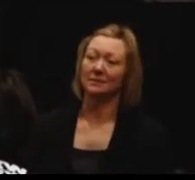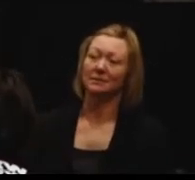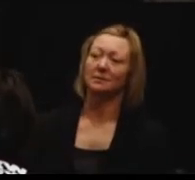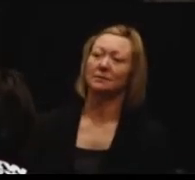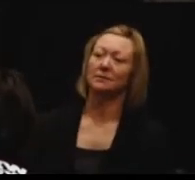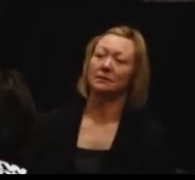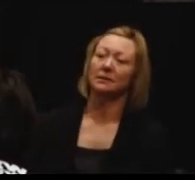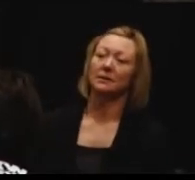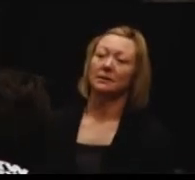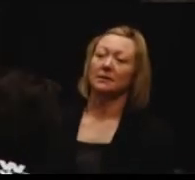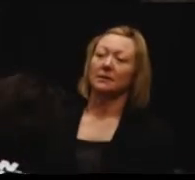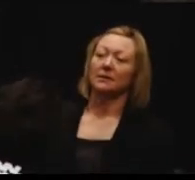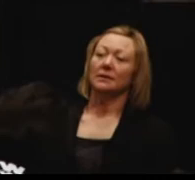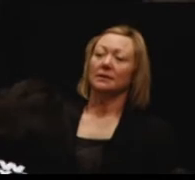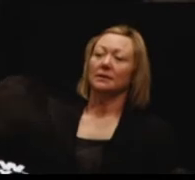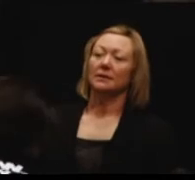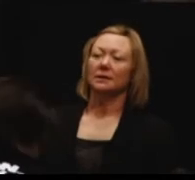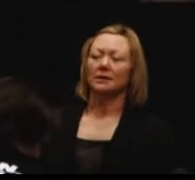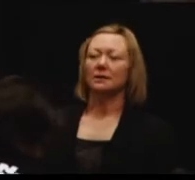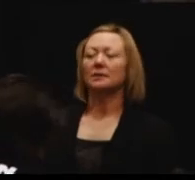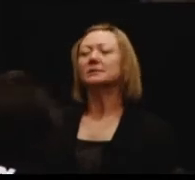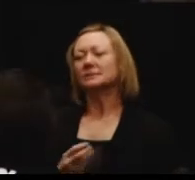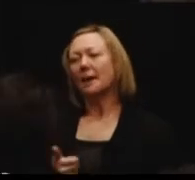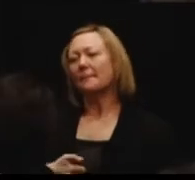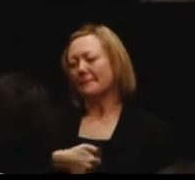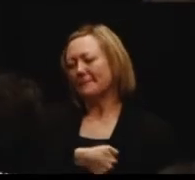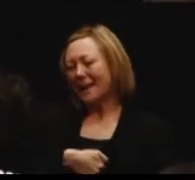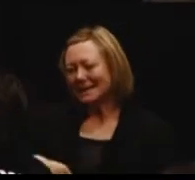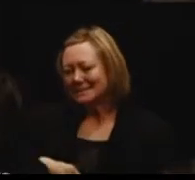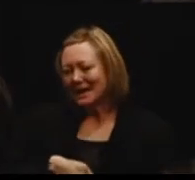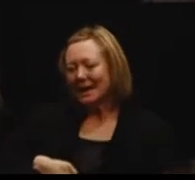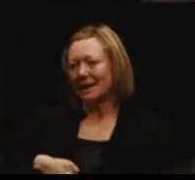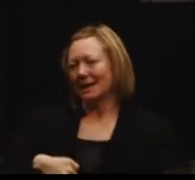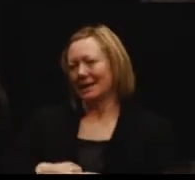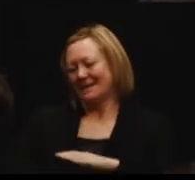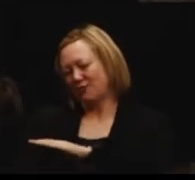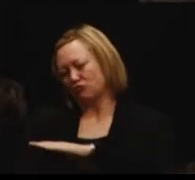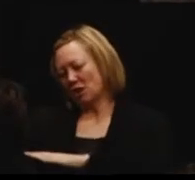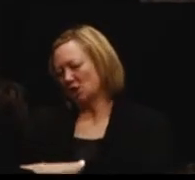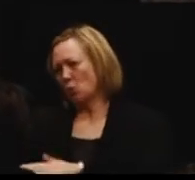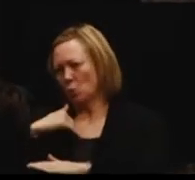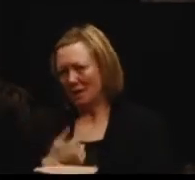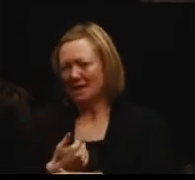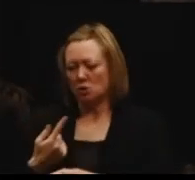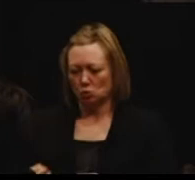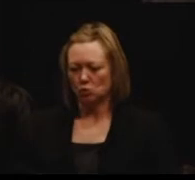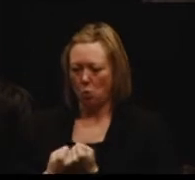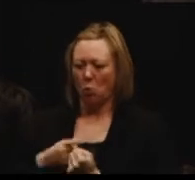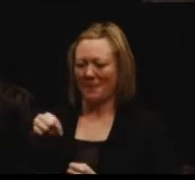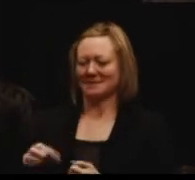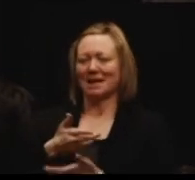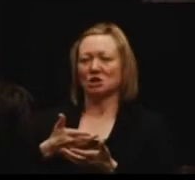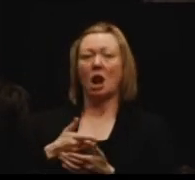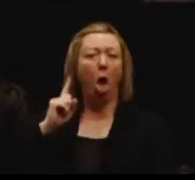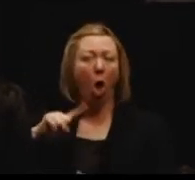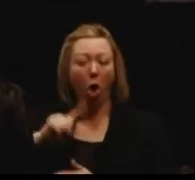basic kind of fundamental social infrastructure that sits behind this whole discussion, and I think we shouldn't ignore it, because without all of